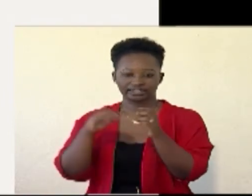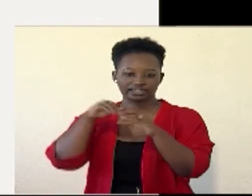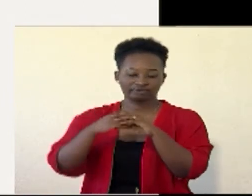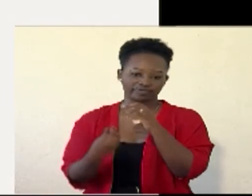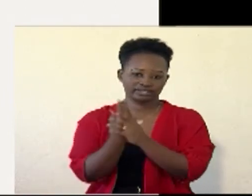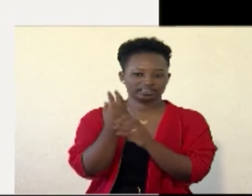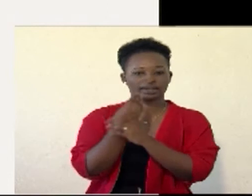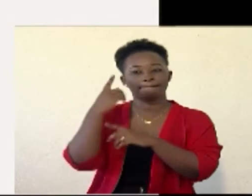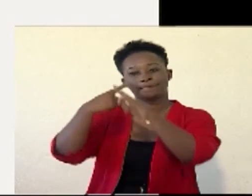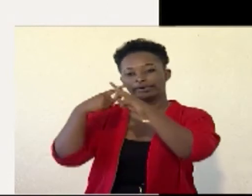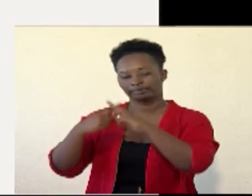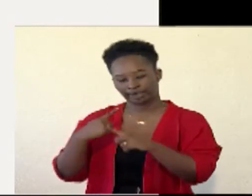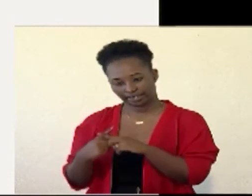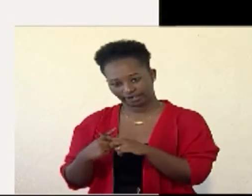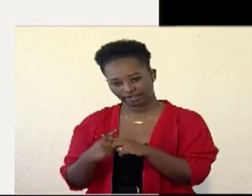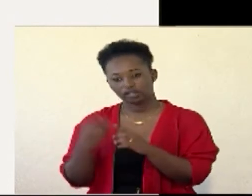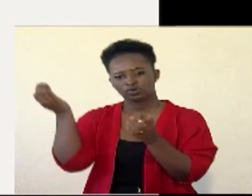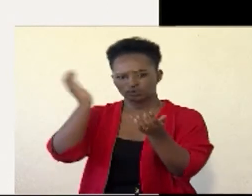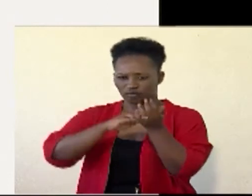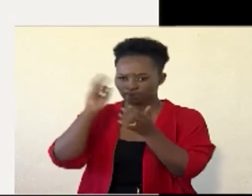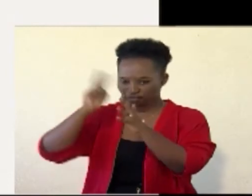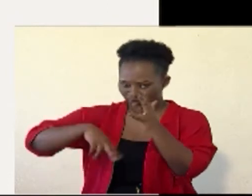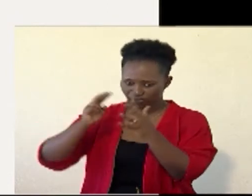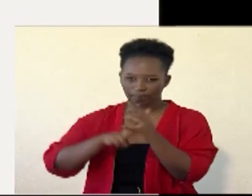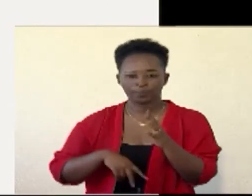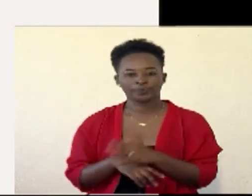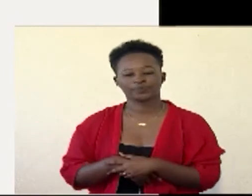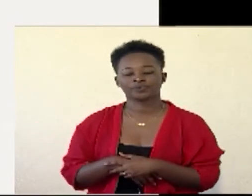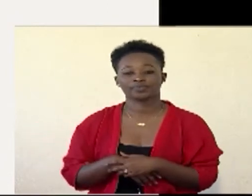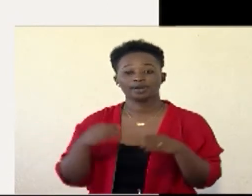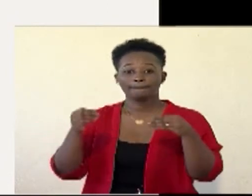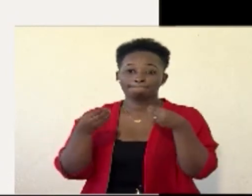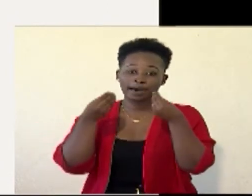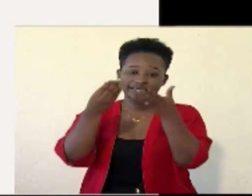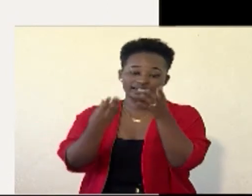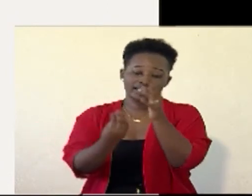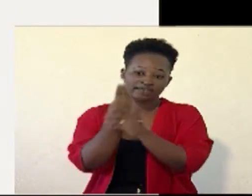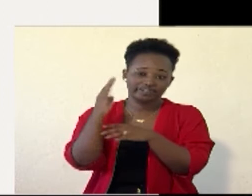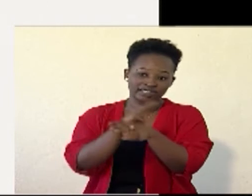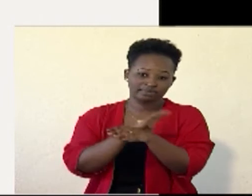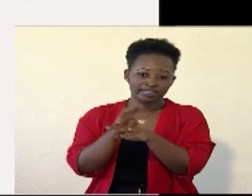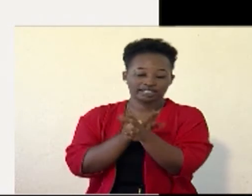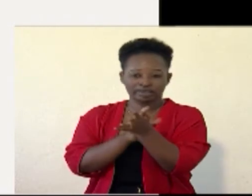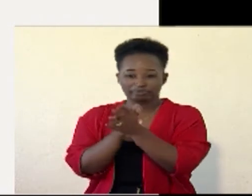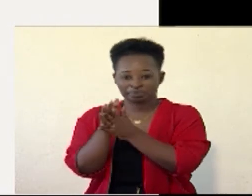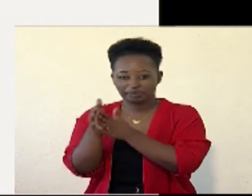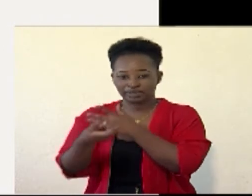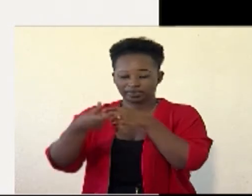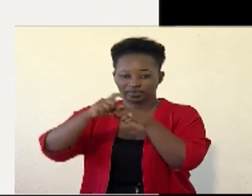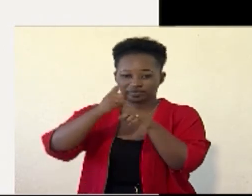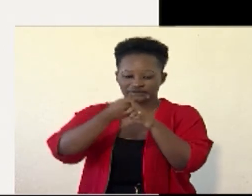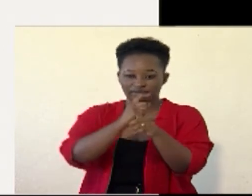investment multiplier. Let me repeat the question. Given that the investment expenditure increased from 3